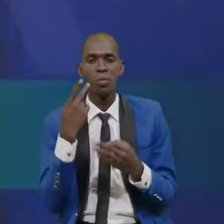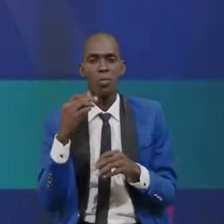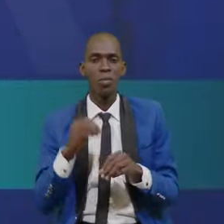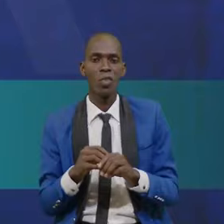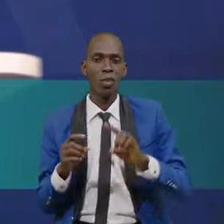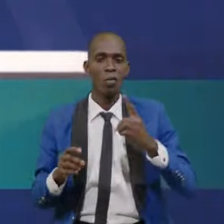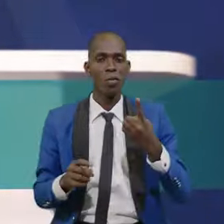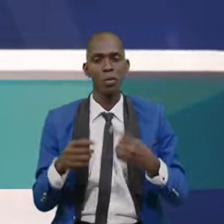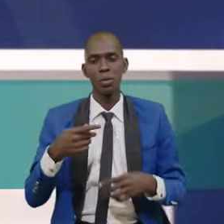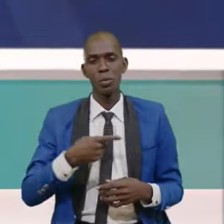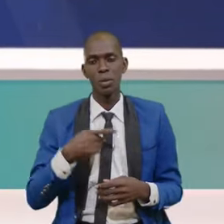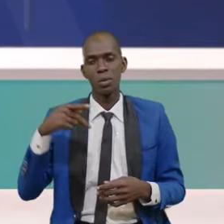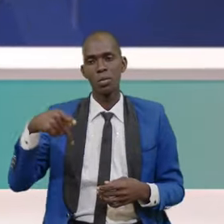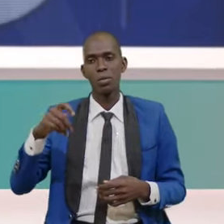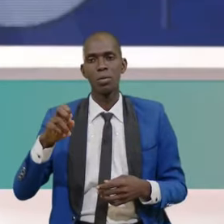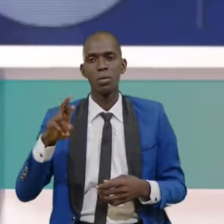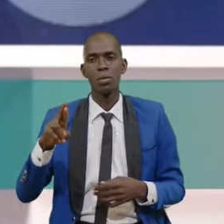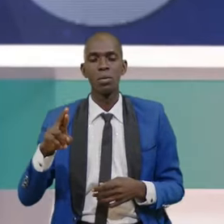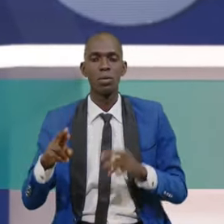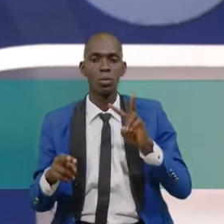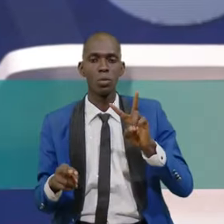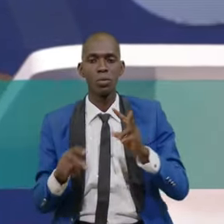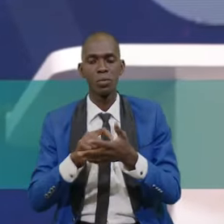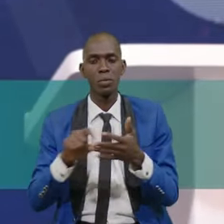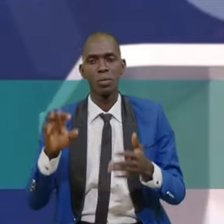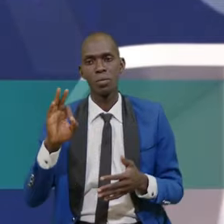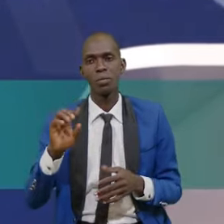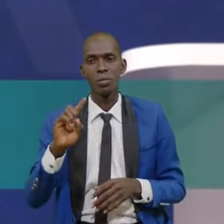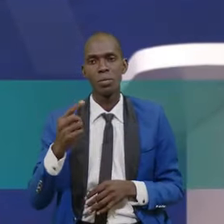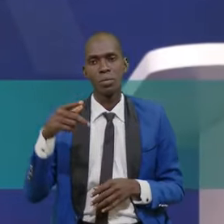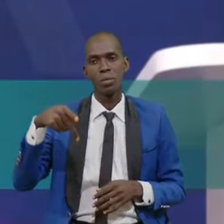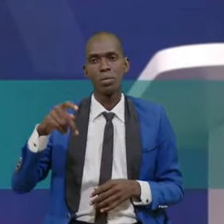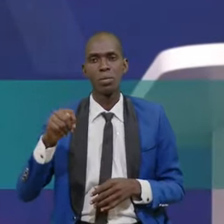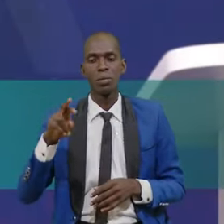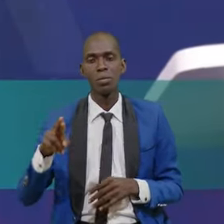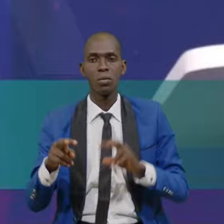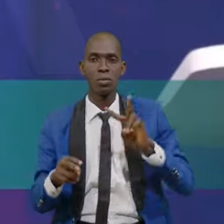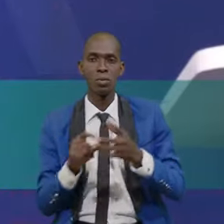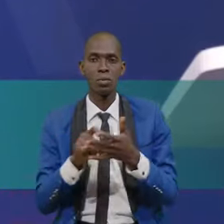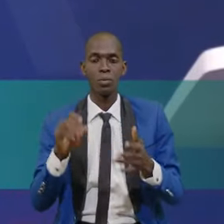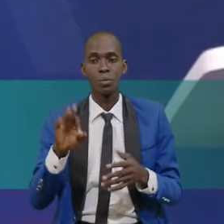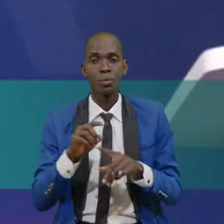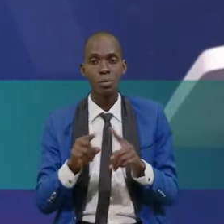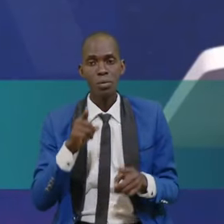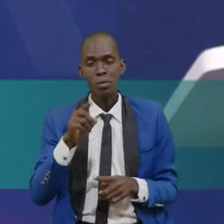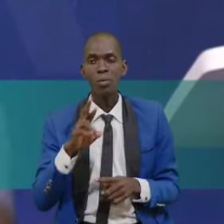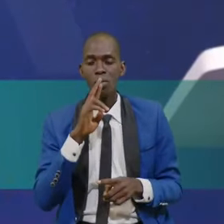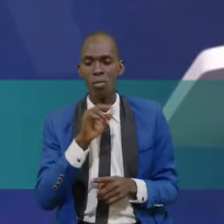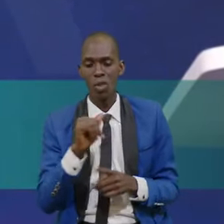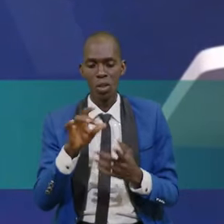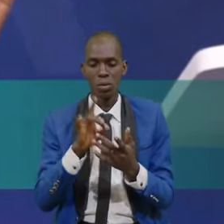from verse 9. 1 Peter chapter 2, verse 9. But ye are a chosen